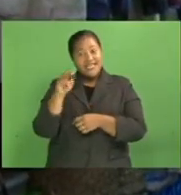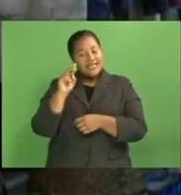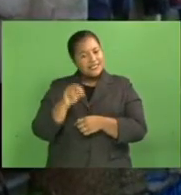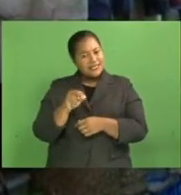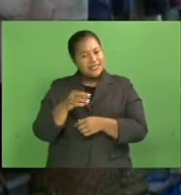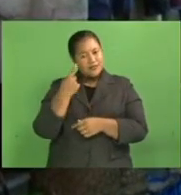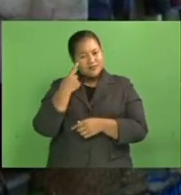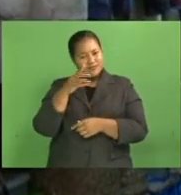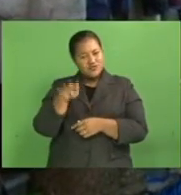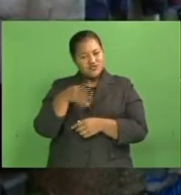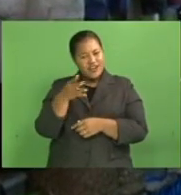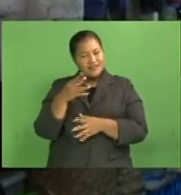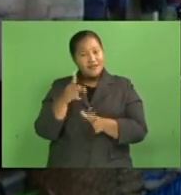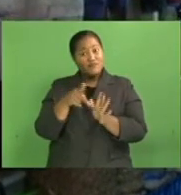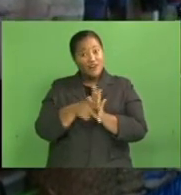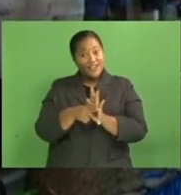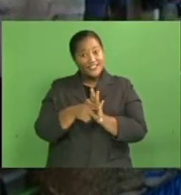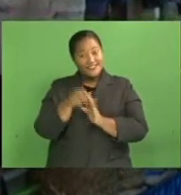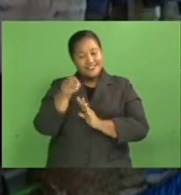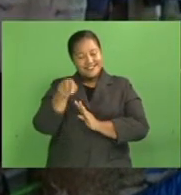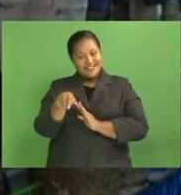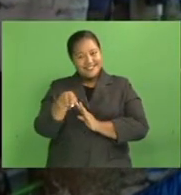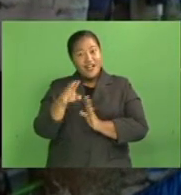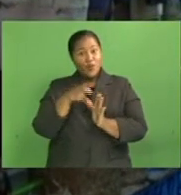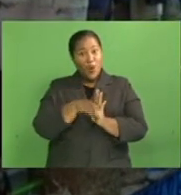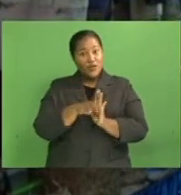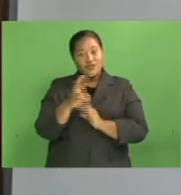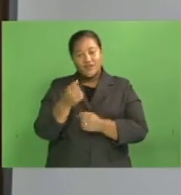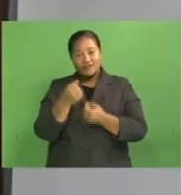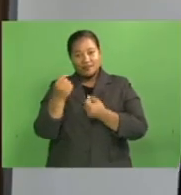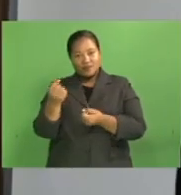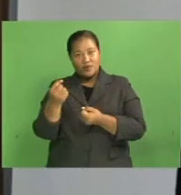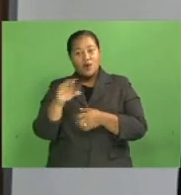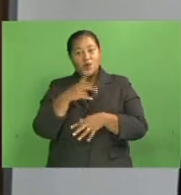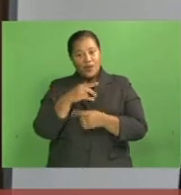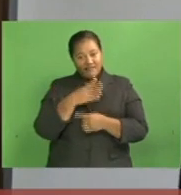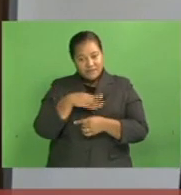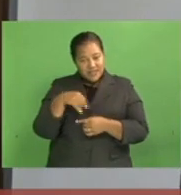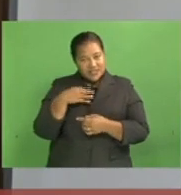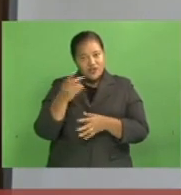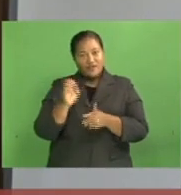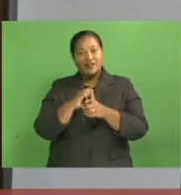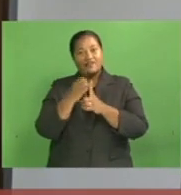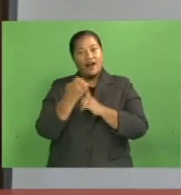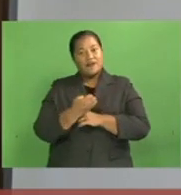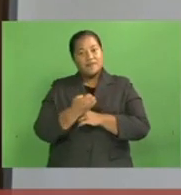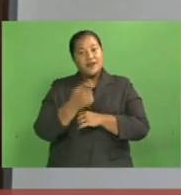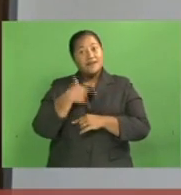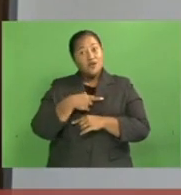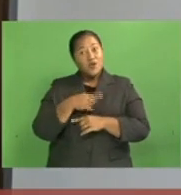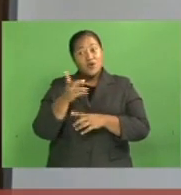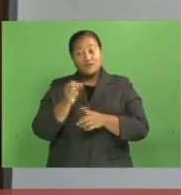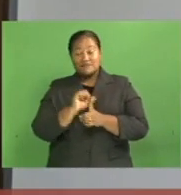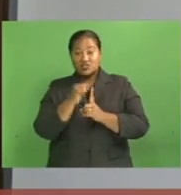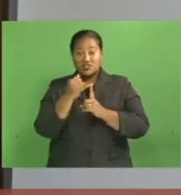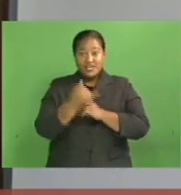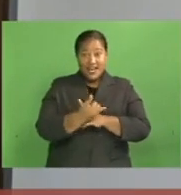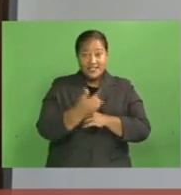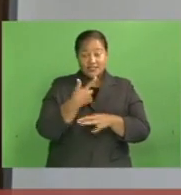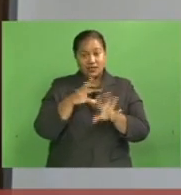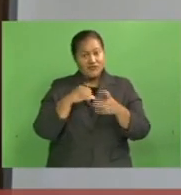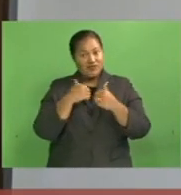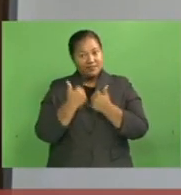the pricing. We have the Ministry of Environment because of the CITES agreement,